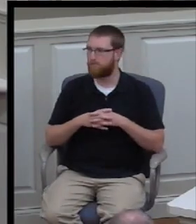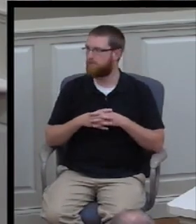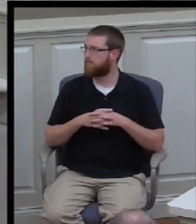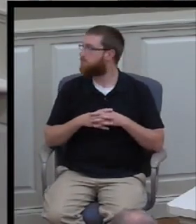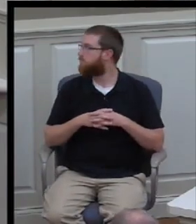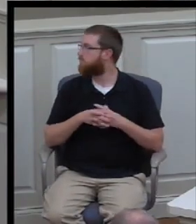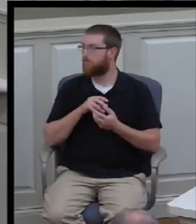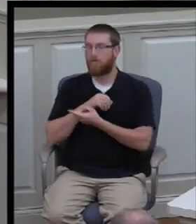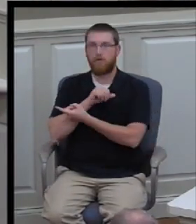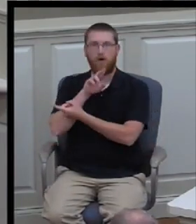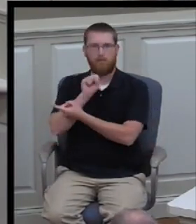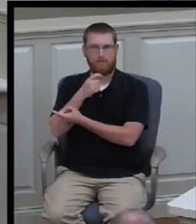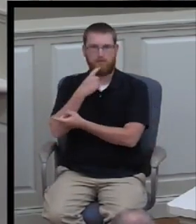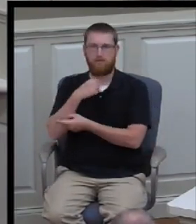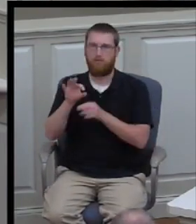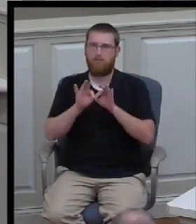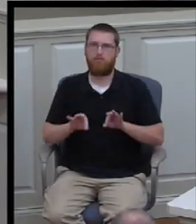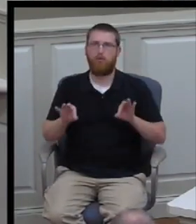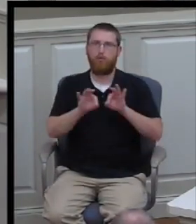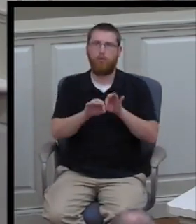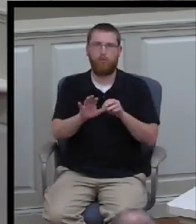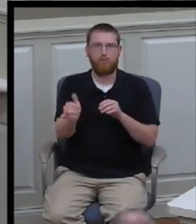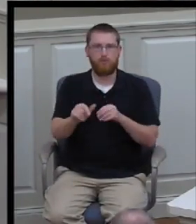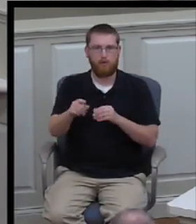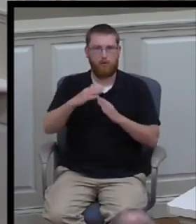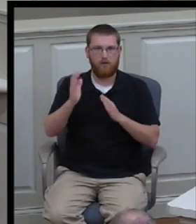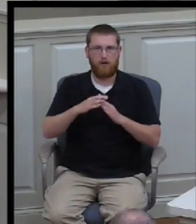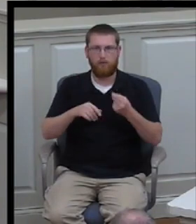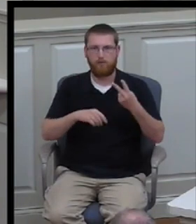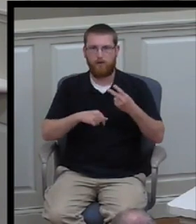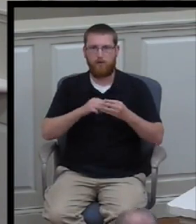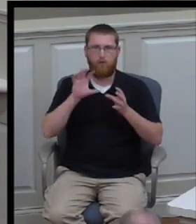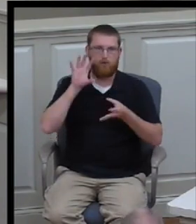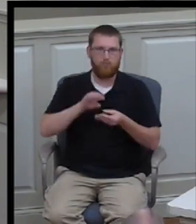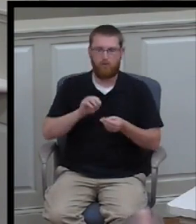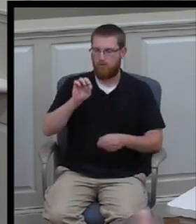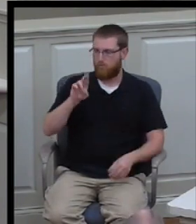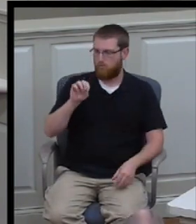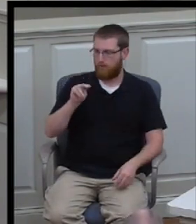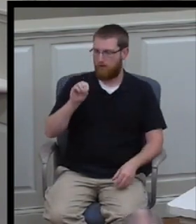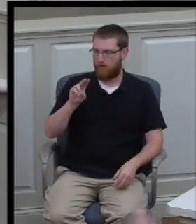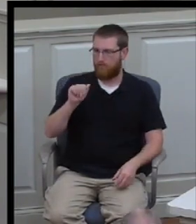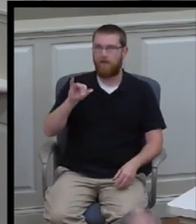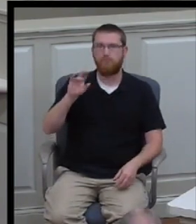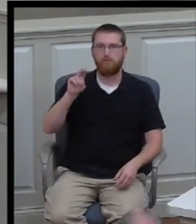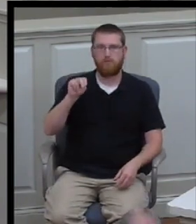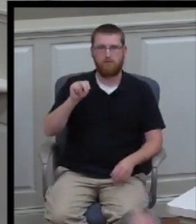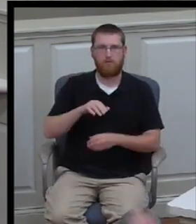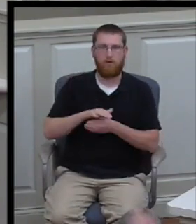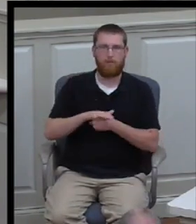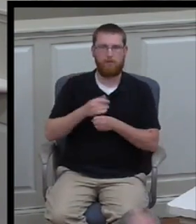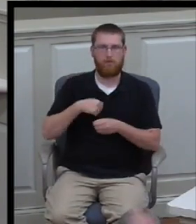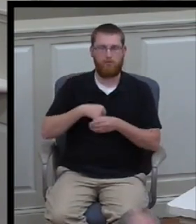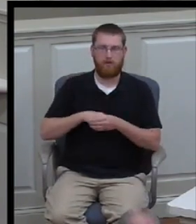Yeah, I think it's important to, once again, you've got your top 2 total renovations, so the pressure we put on that has